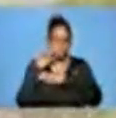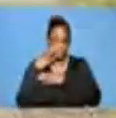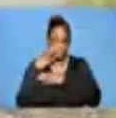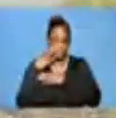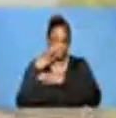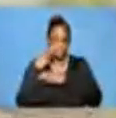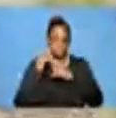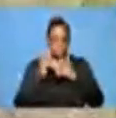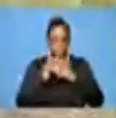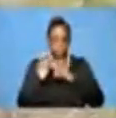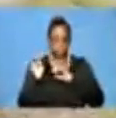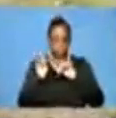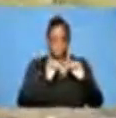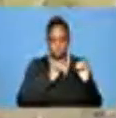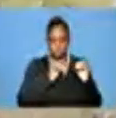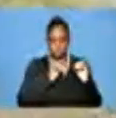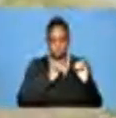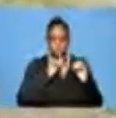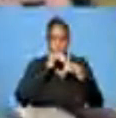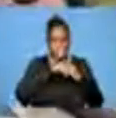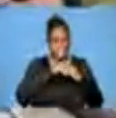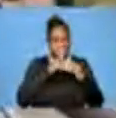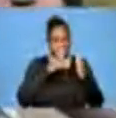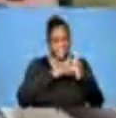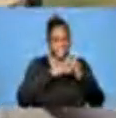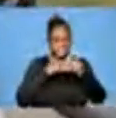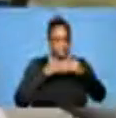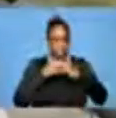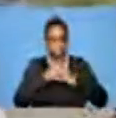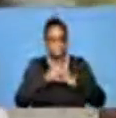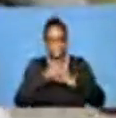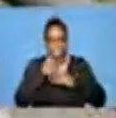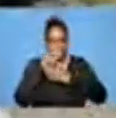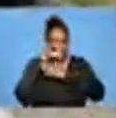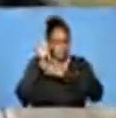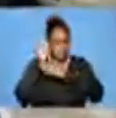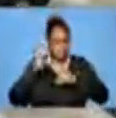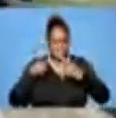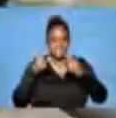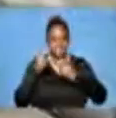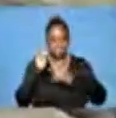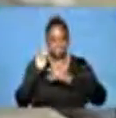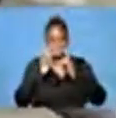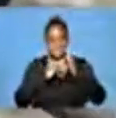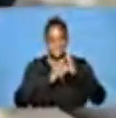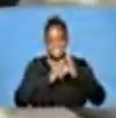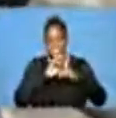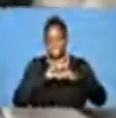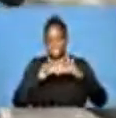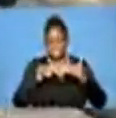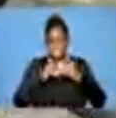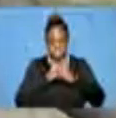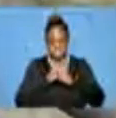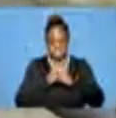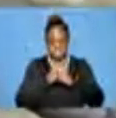homeowners to move back in. Government initially pumped $1 million into the HARP program. We have not expended all those